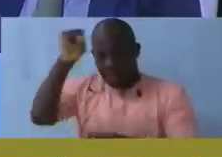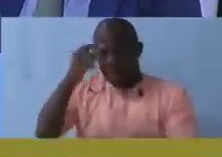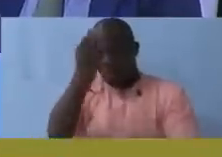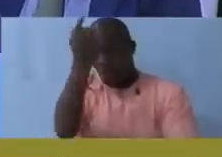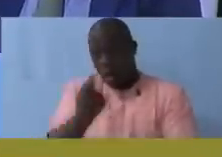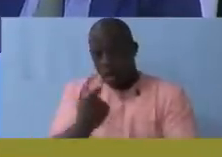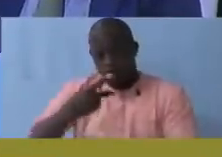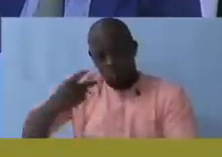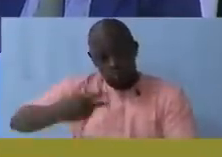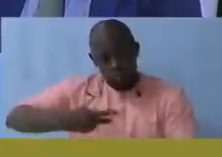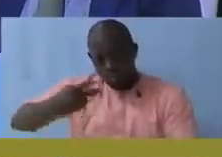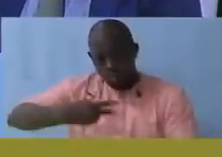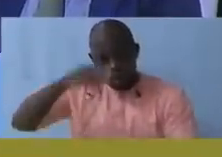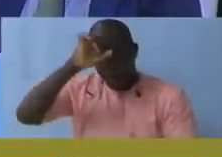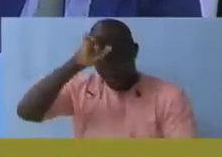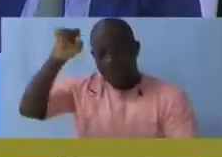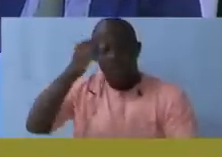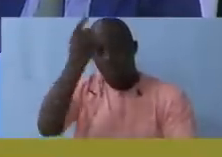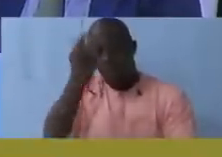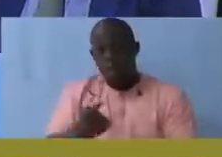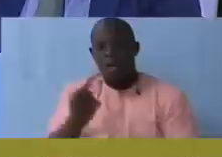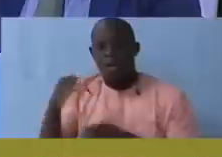hello.